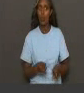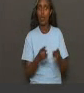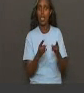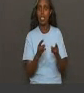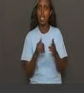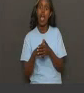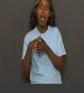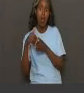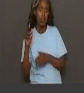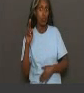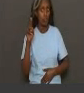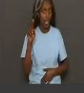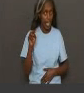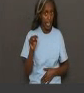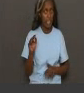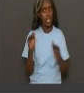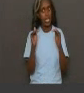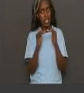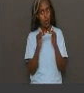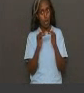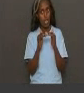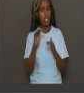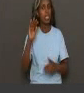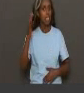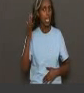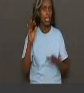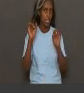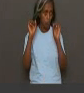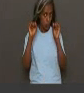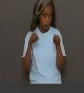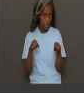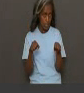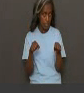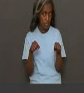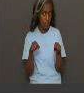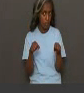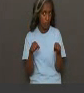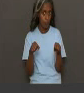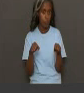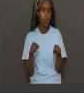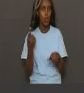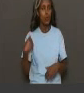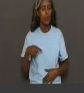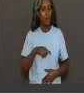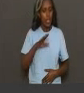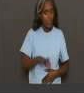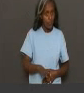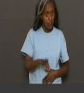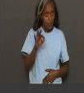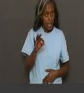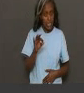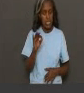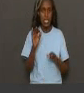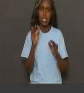of N equally likely possibilities, we can find